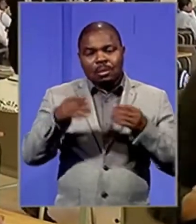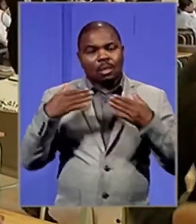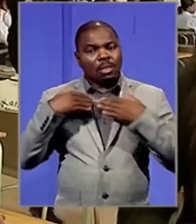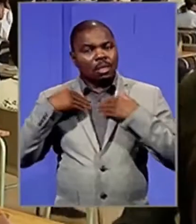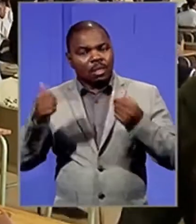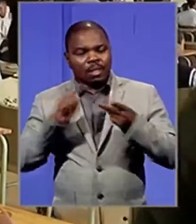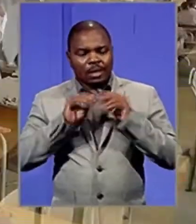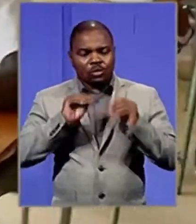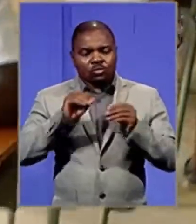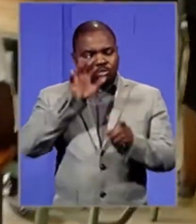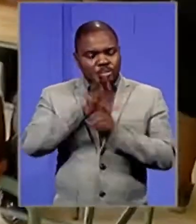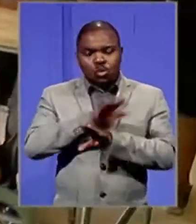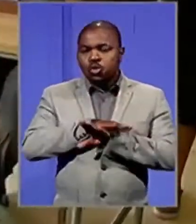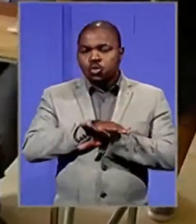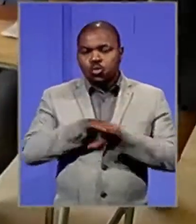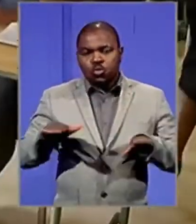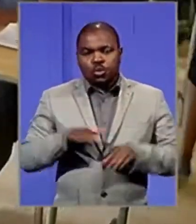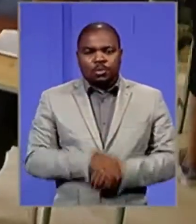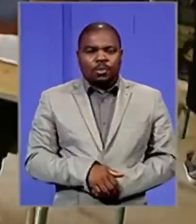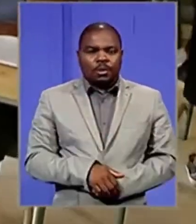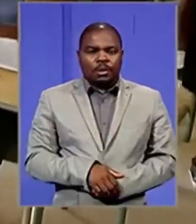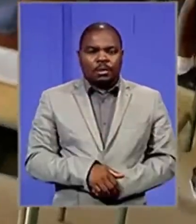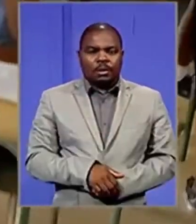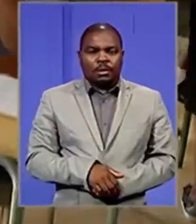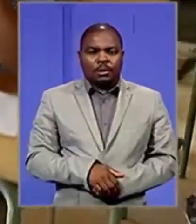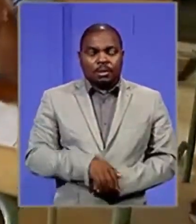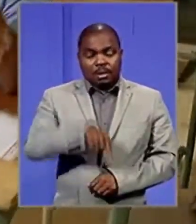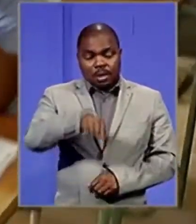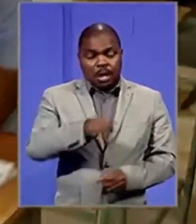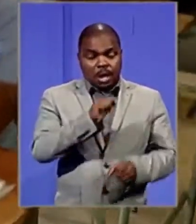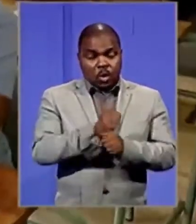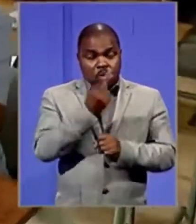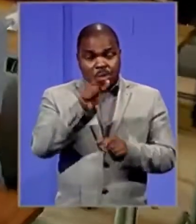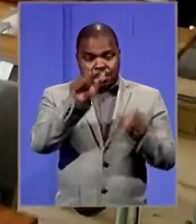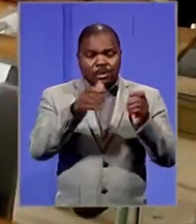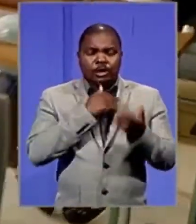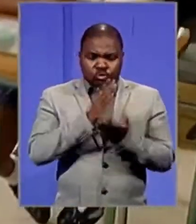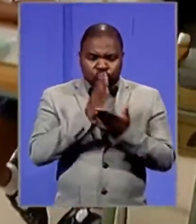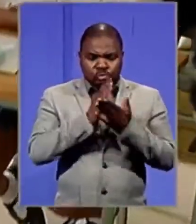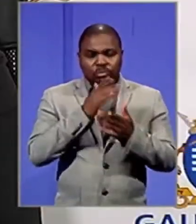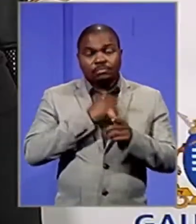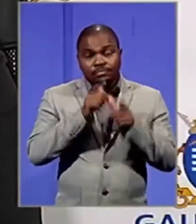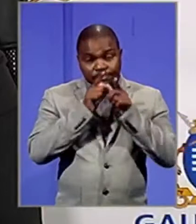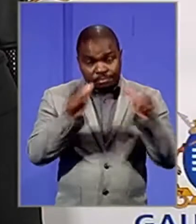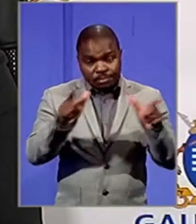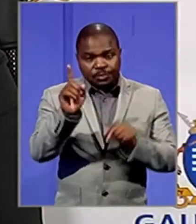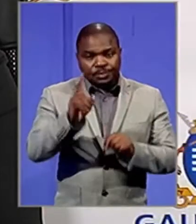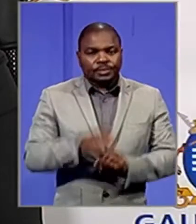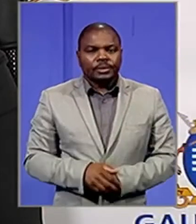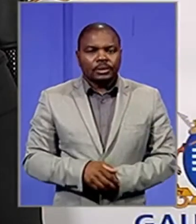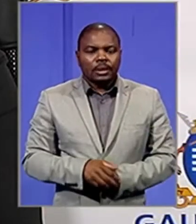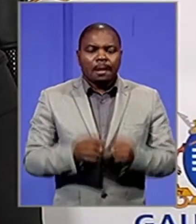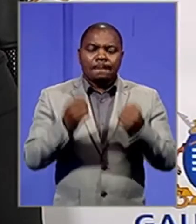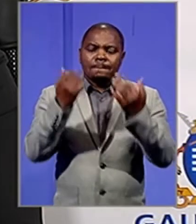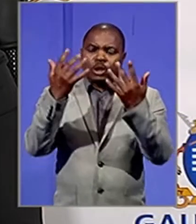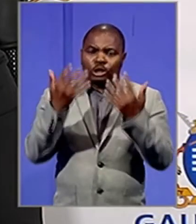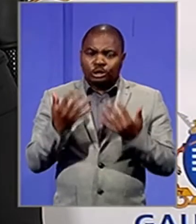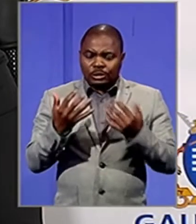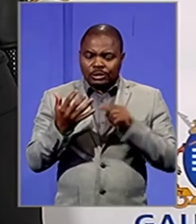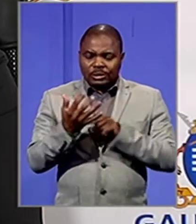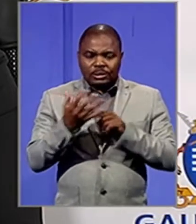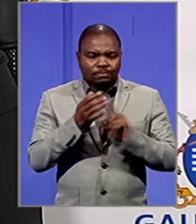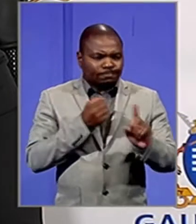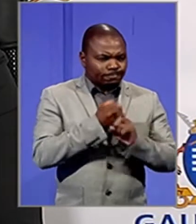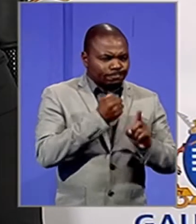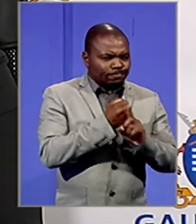le thuto. We want to assure our citizens that either the budget to fight crime